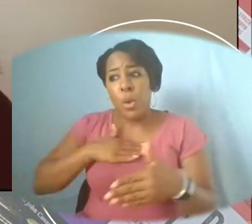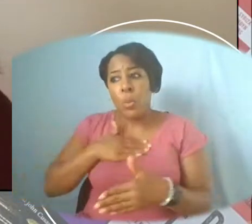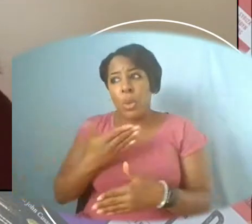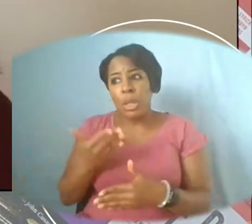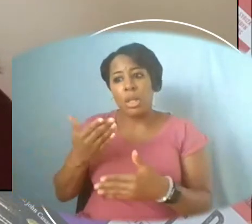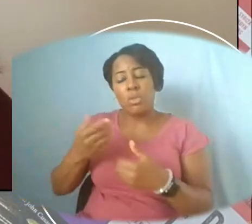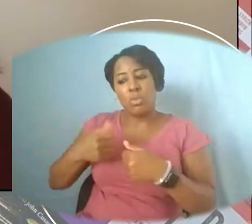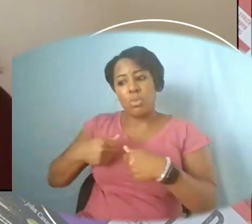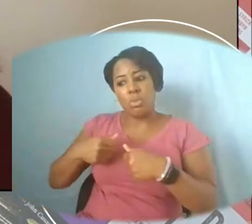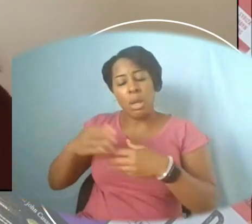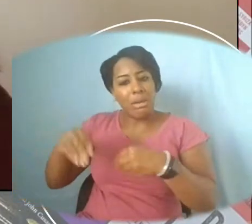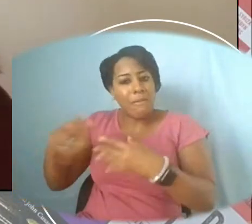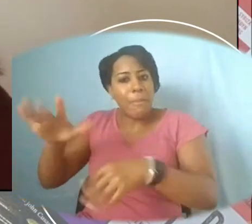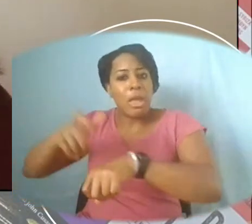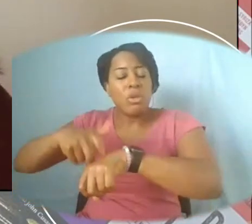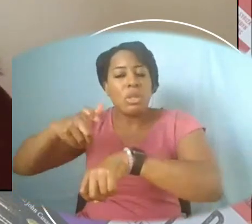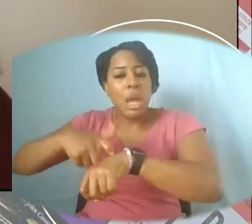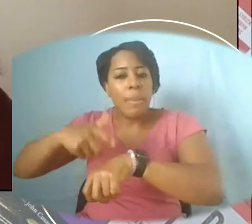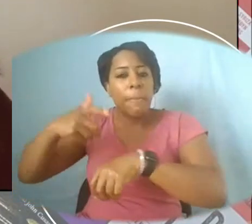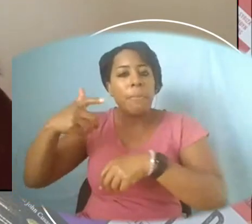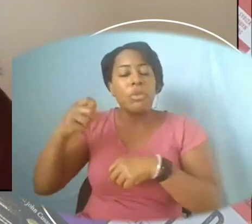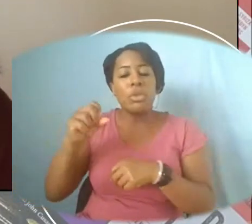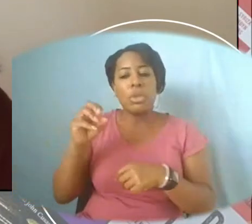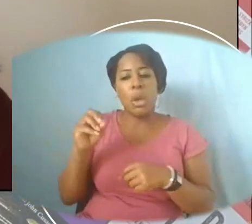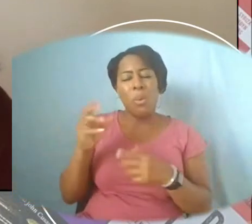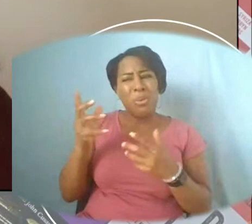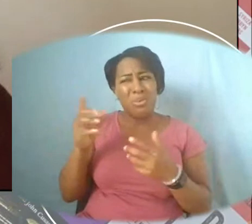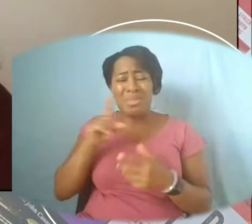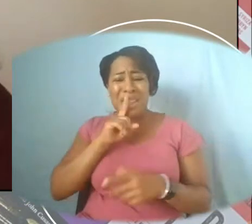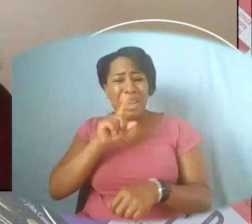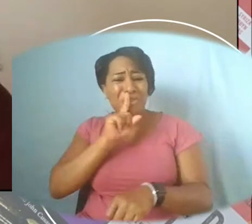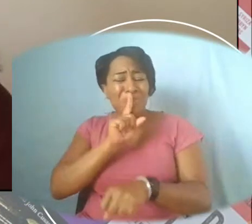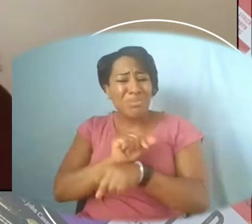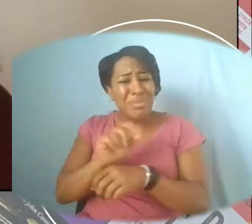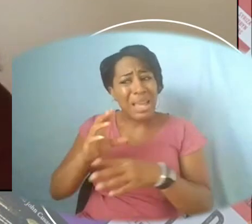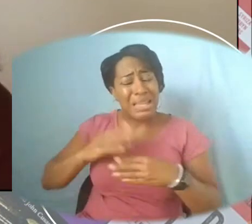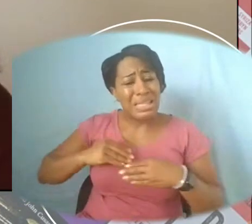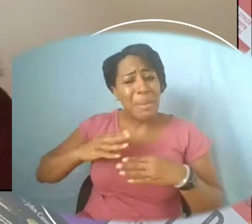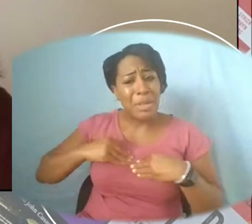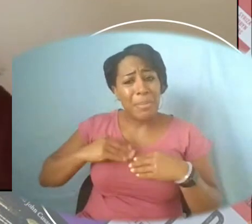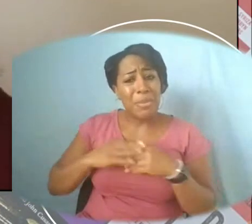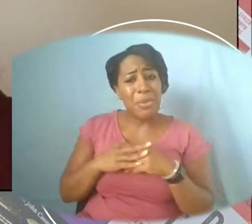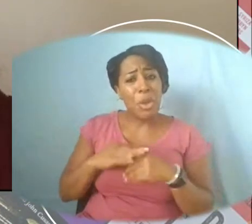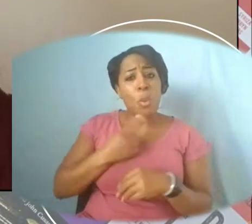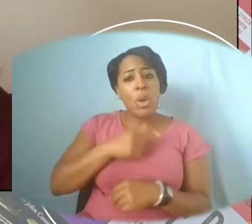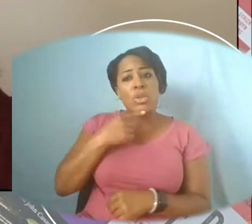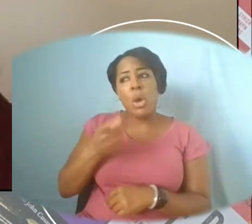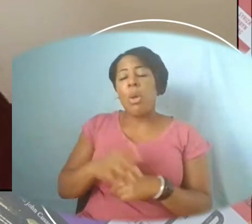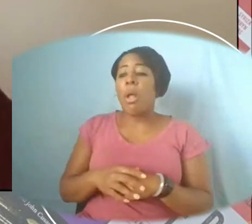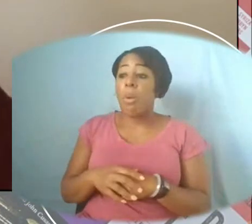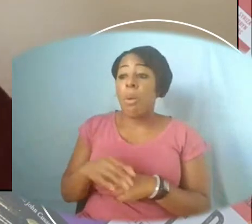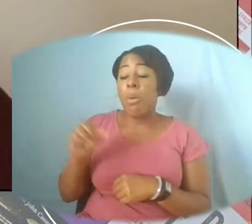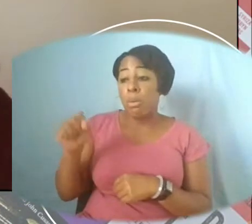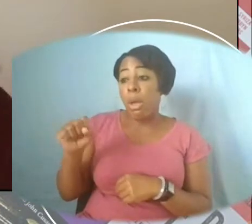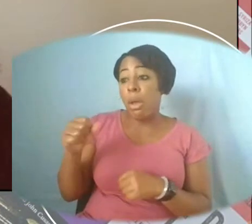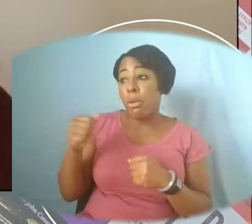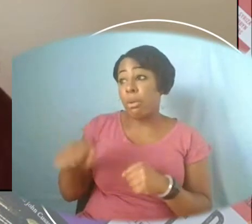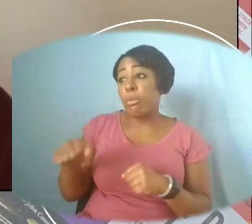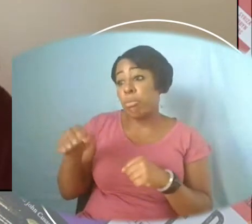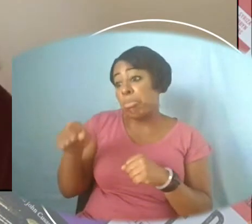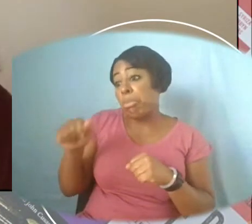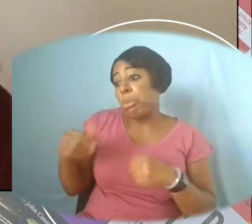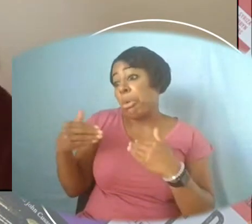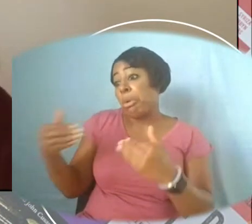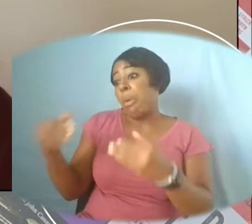don't get time and a half. So how acceptable is that? That we're told, yeah, you can teach the group, not saying that